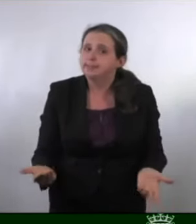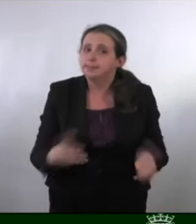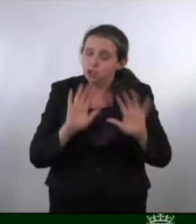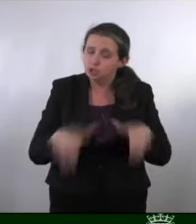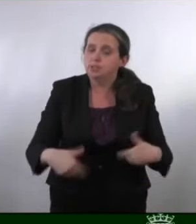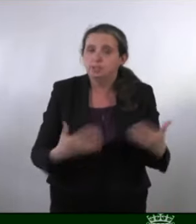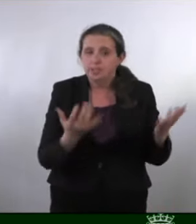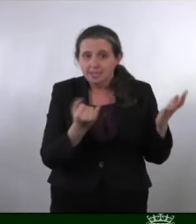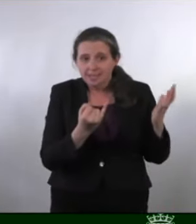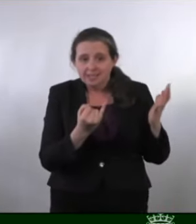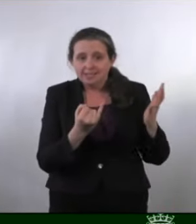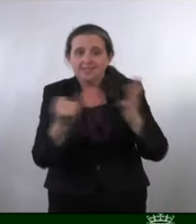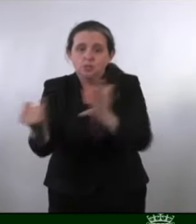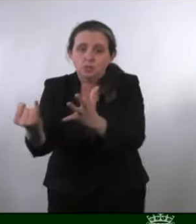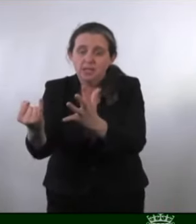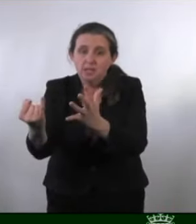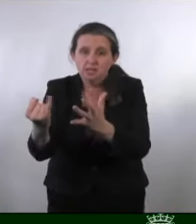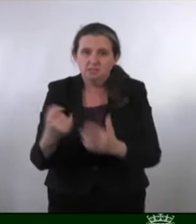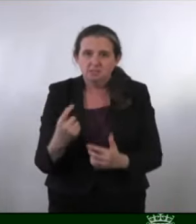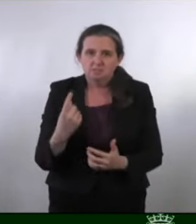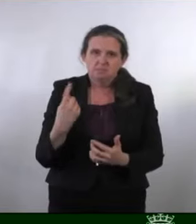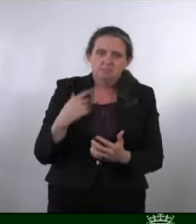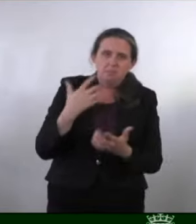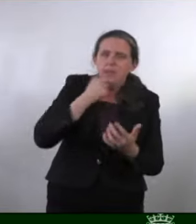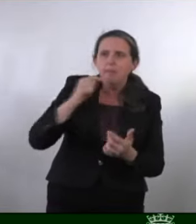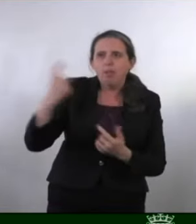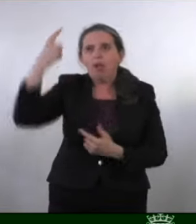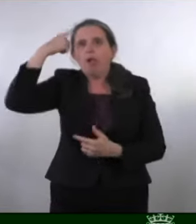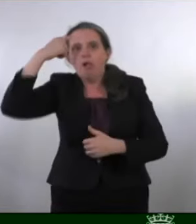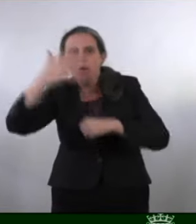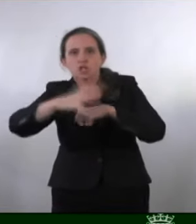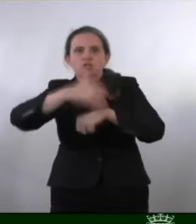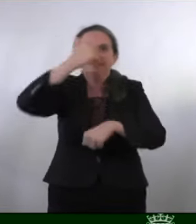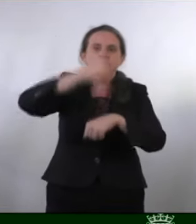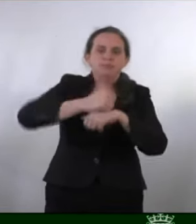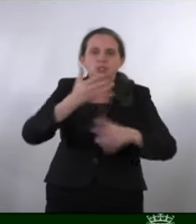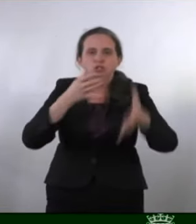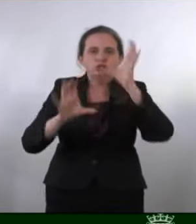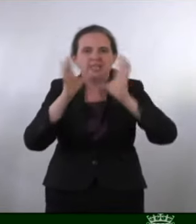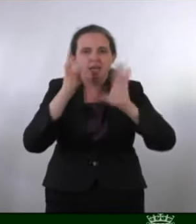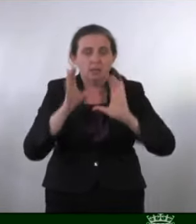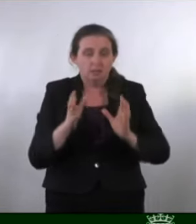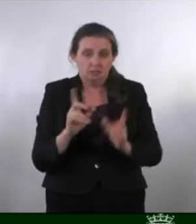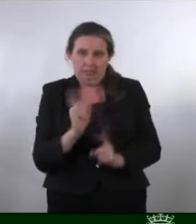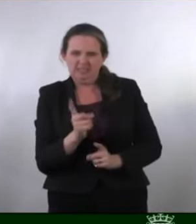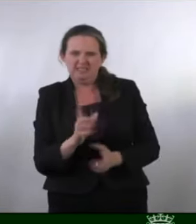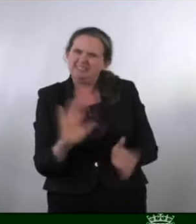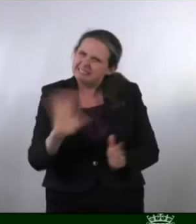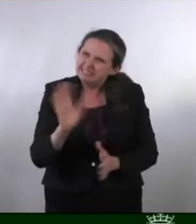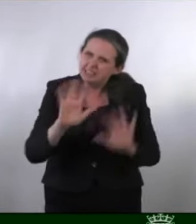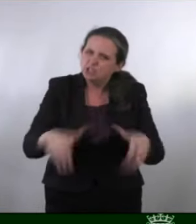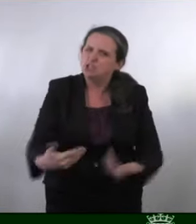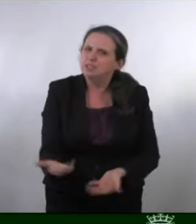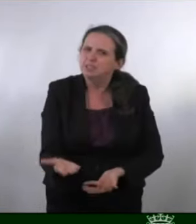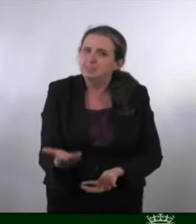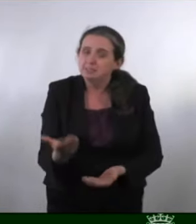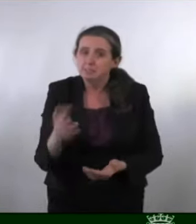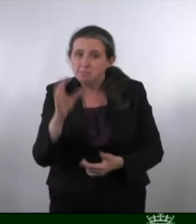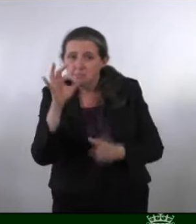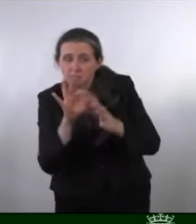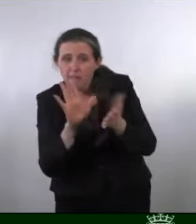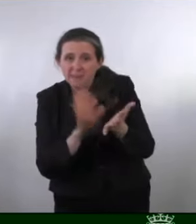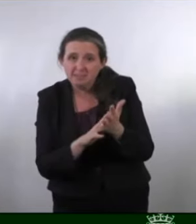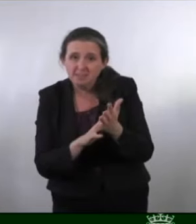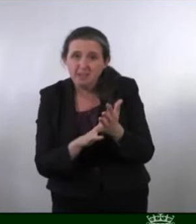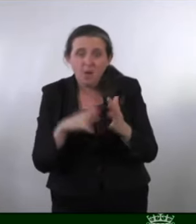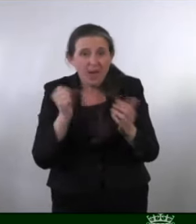our Christmas drinks. So does the Prime Minister actually have an exit strategy, or is he content to accept